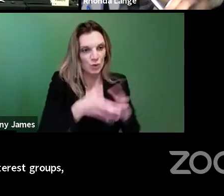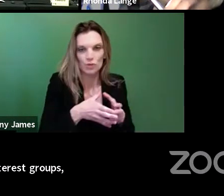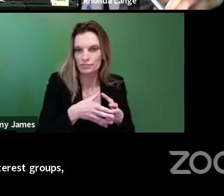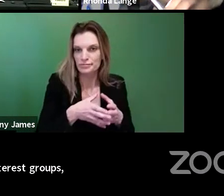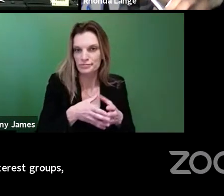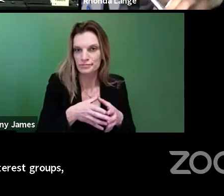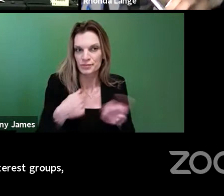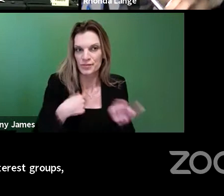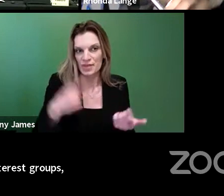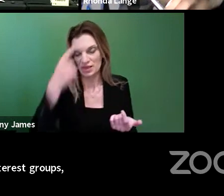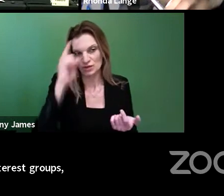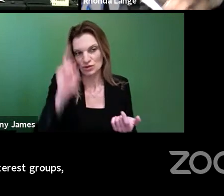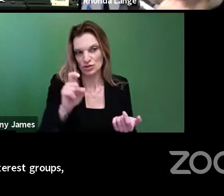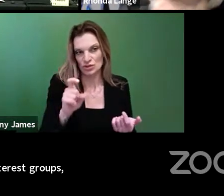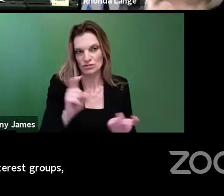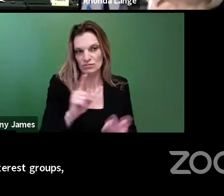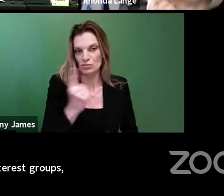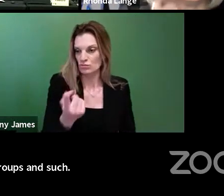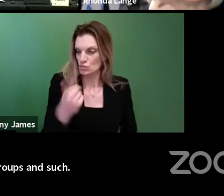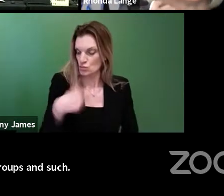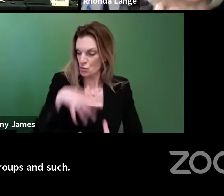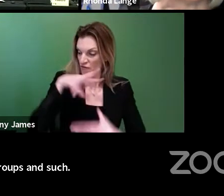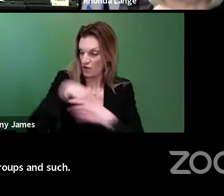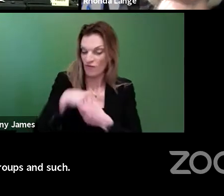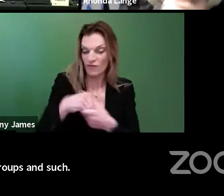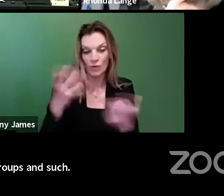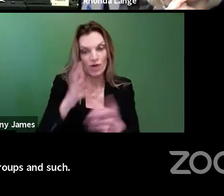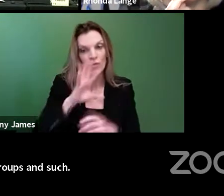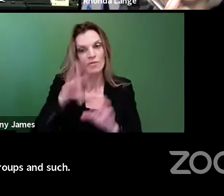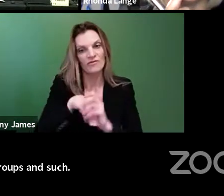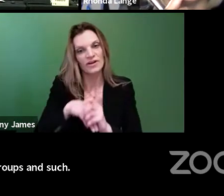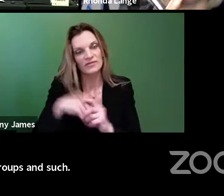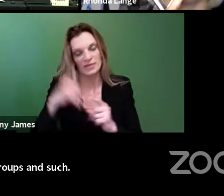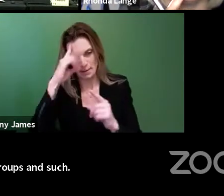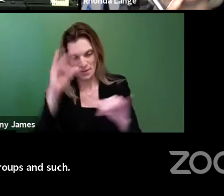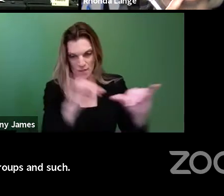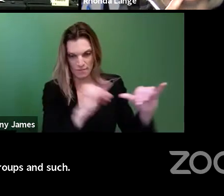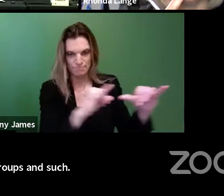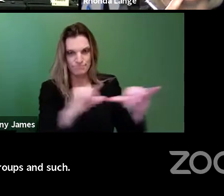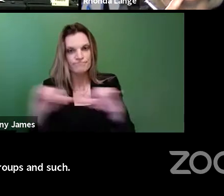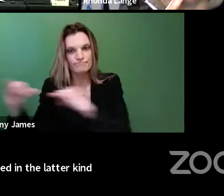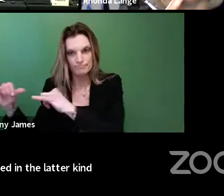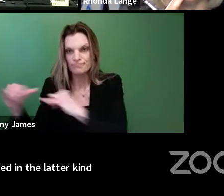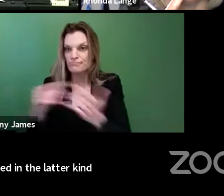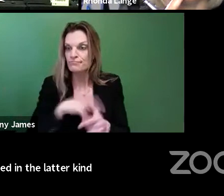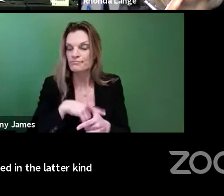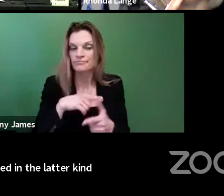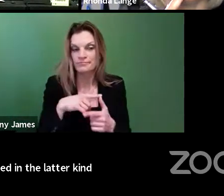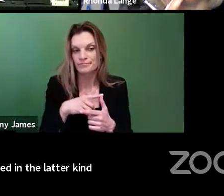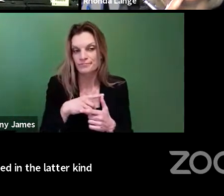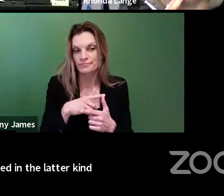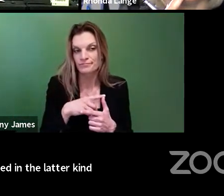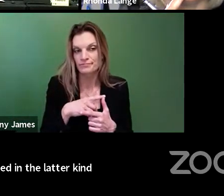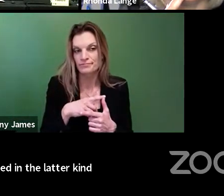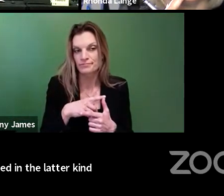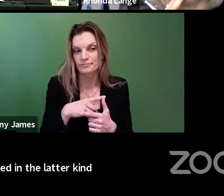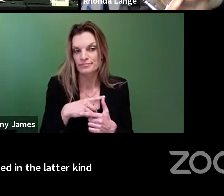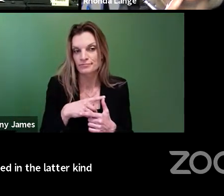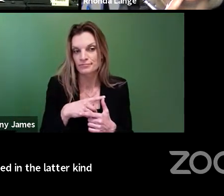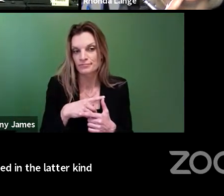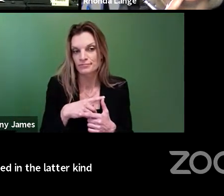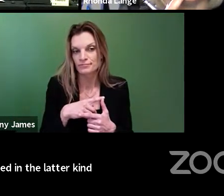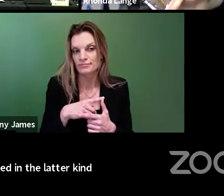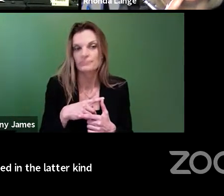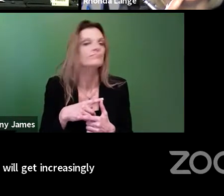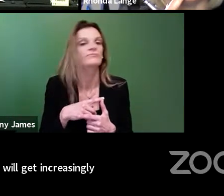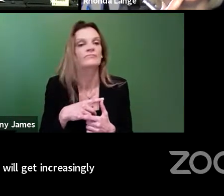such. We think once you get involved in the latter kind of consideration, inevitably you will get increasingly deeply involved in